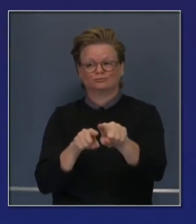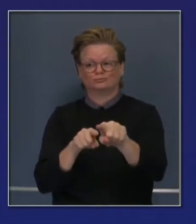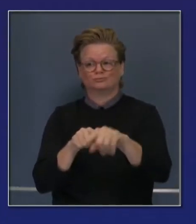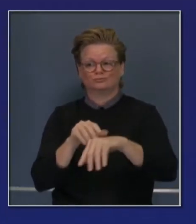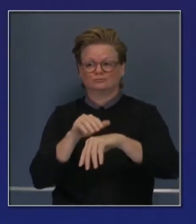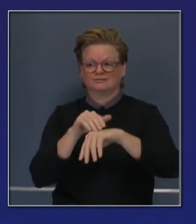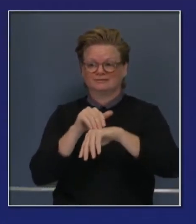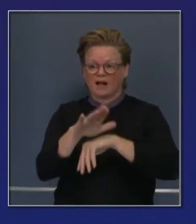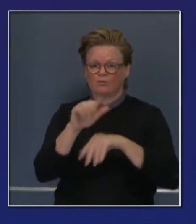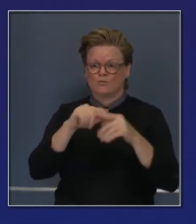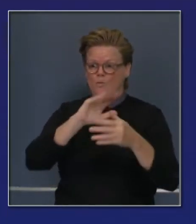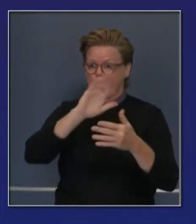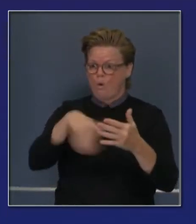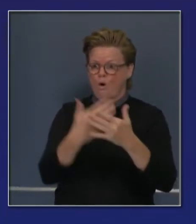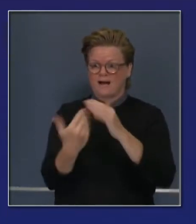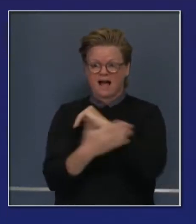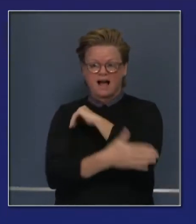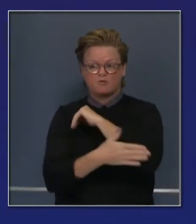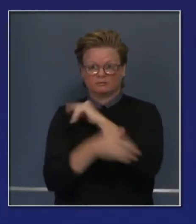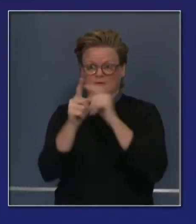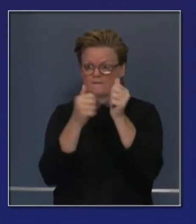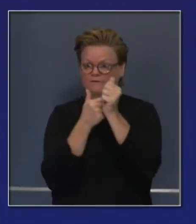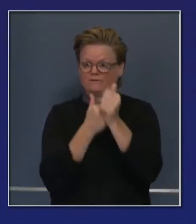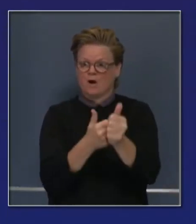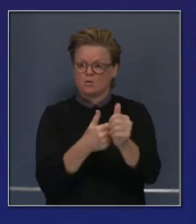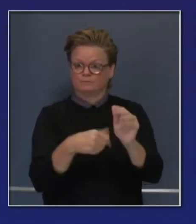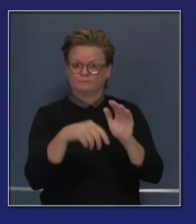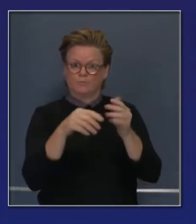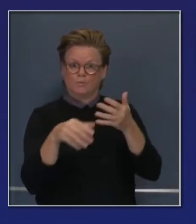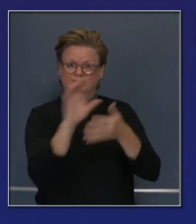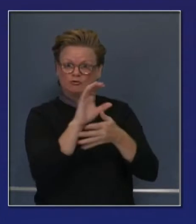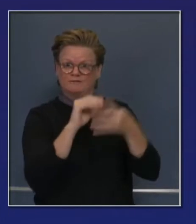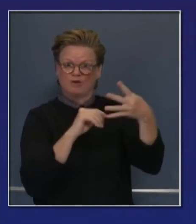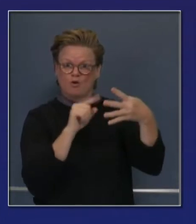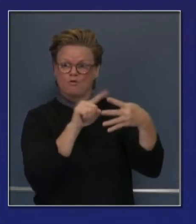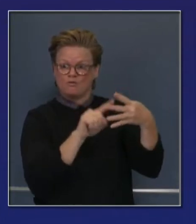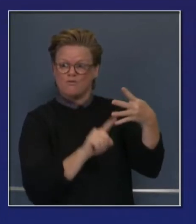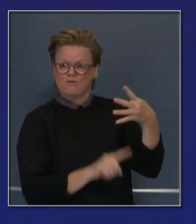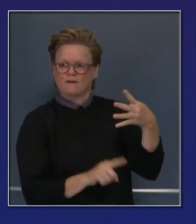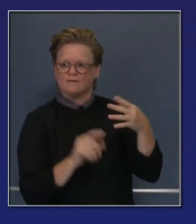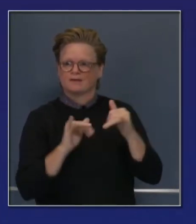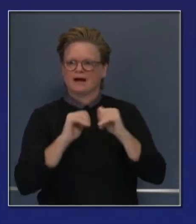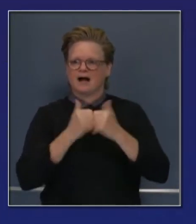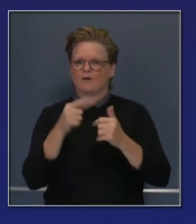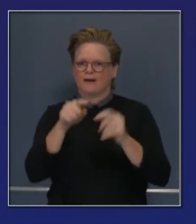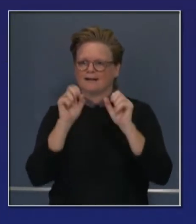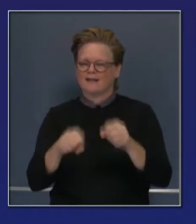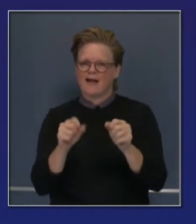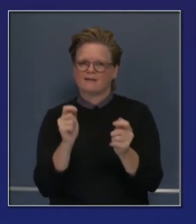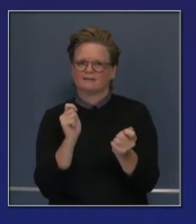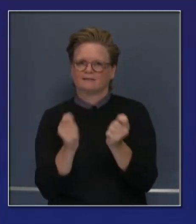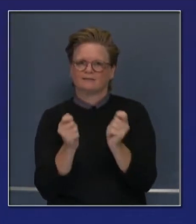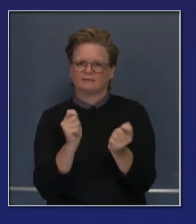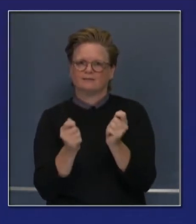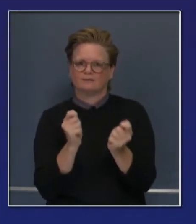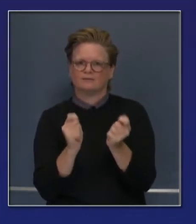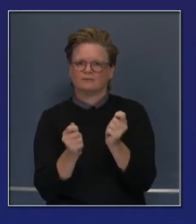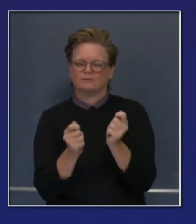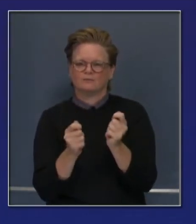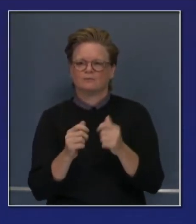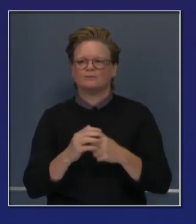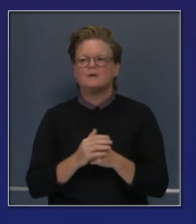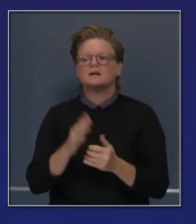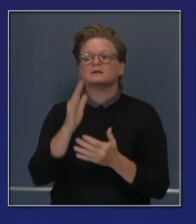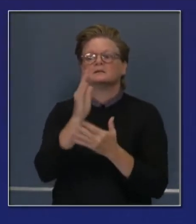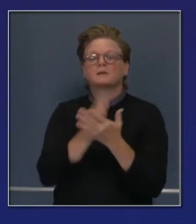didn't mean go, but we empowered the counties to make decisions based upon attestations and partnerships that had to form with